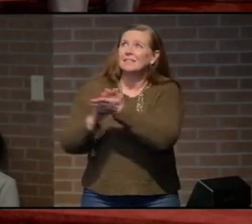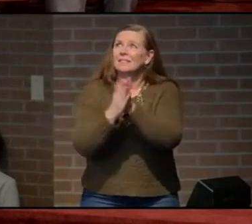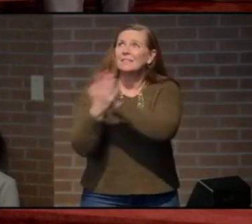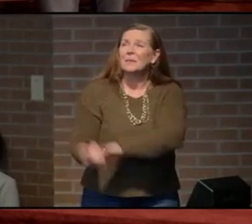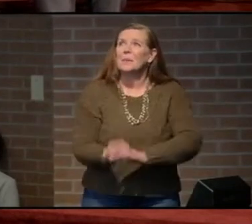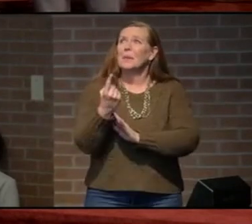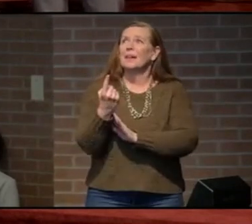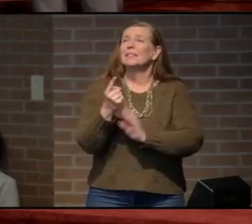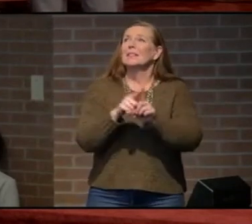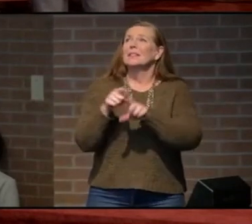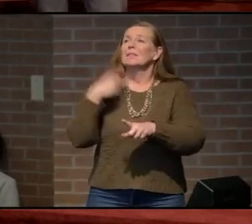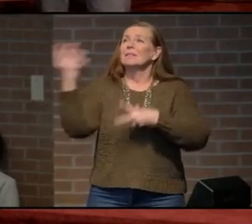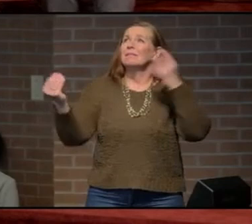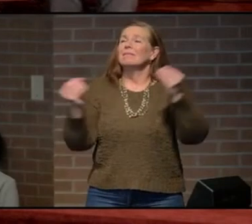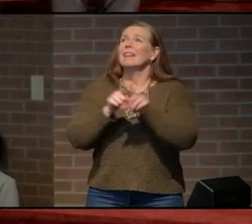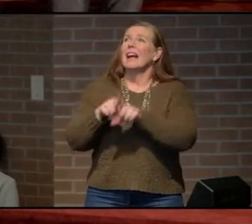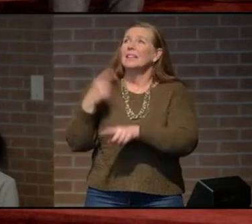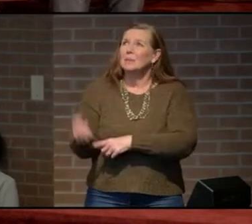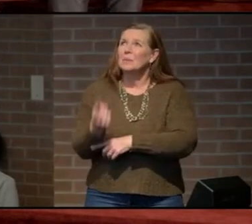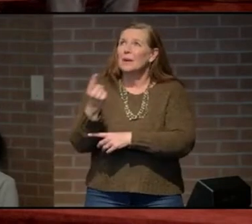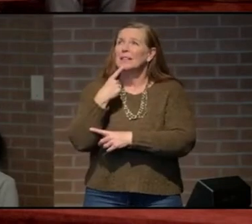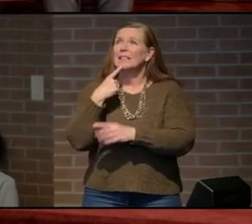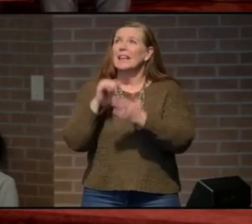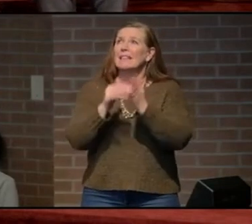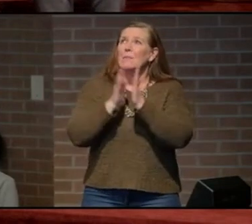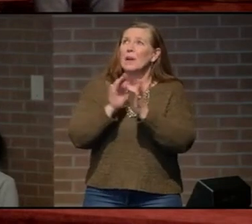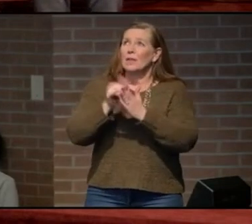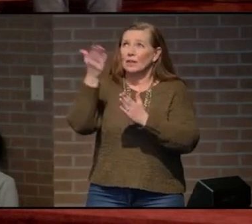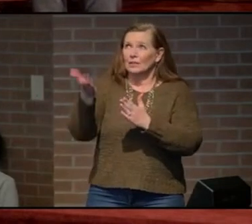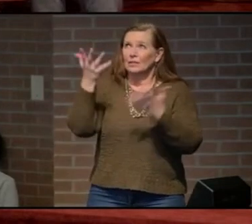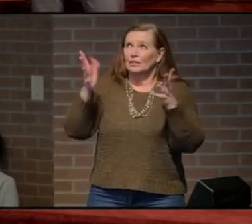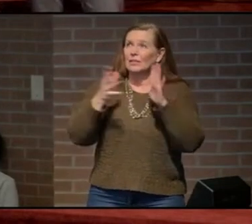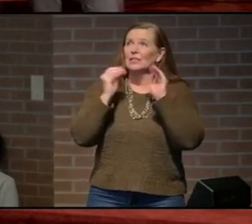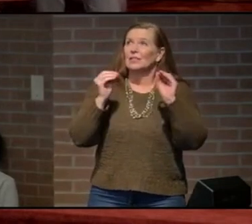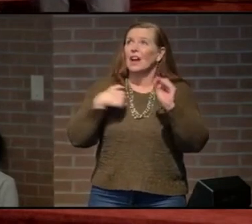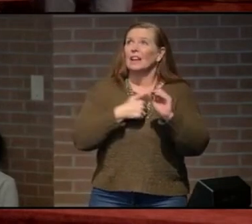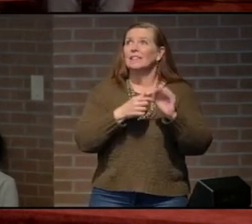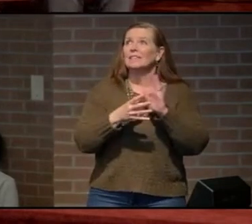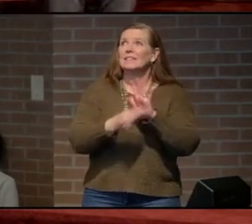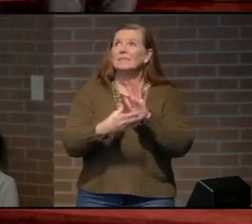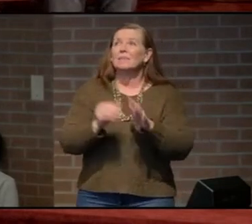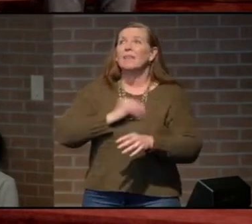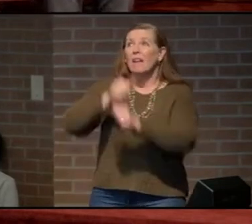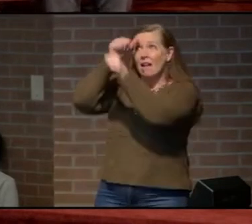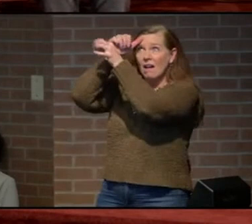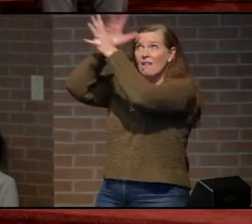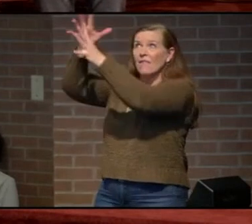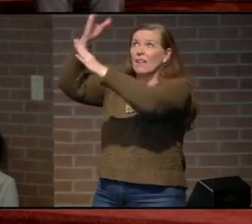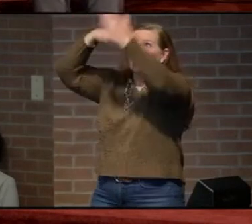as one, saying that prayer that you taught us. Our Father, who art in